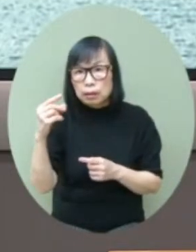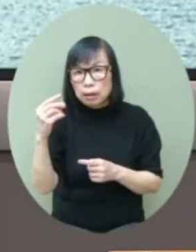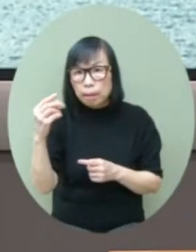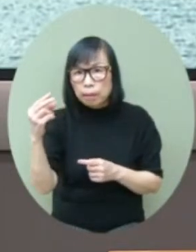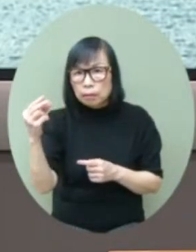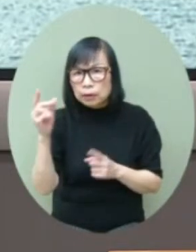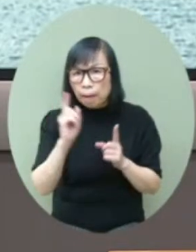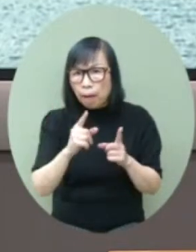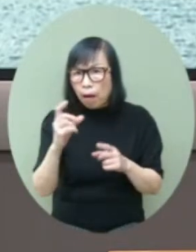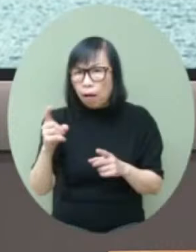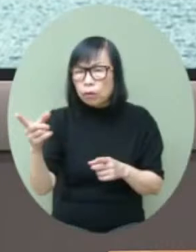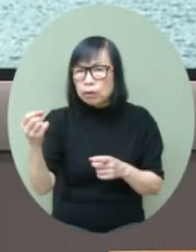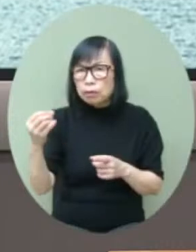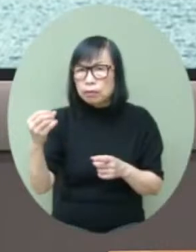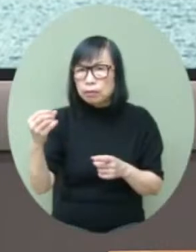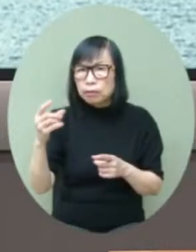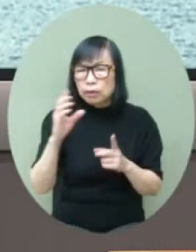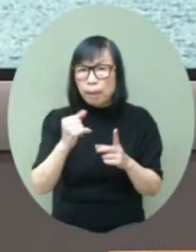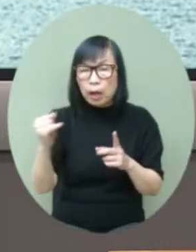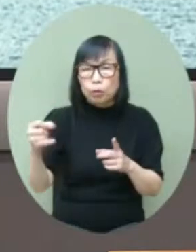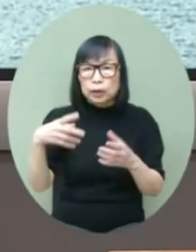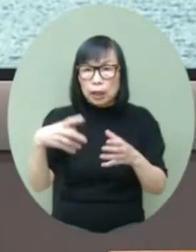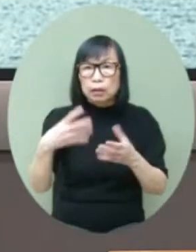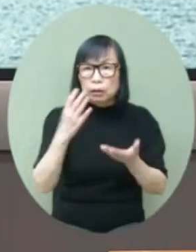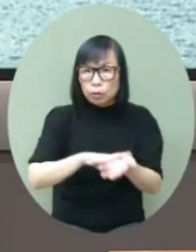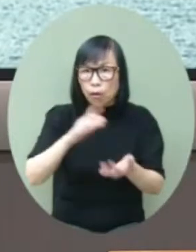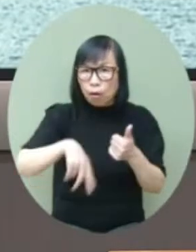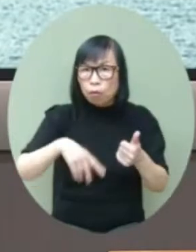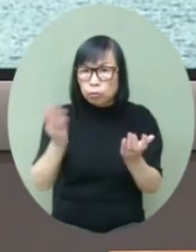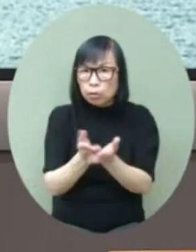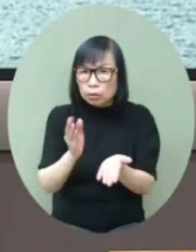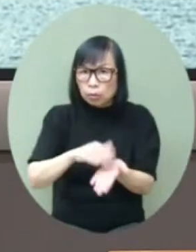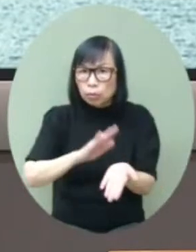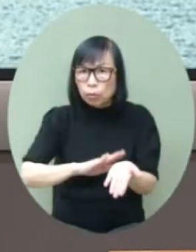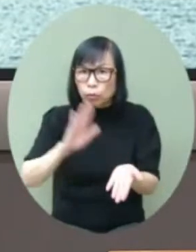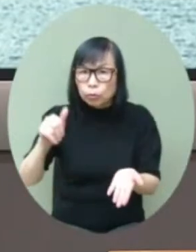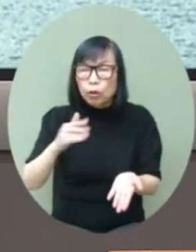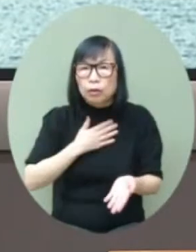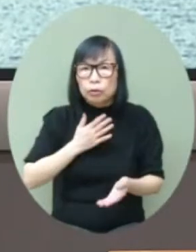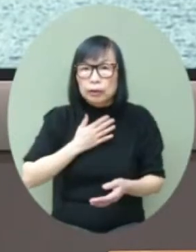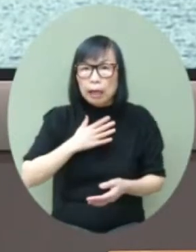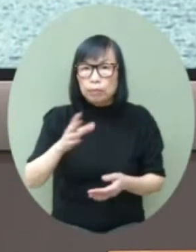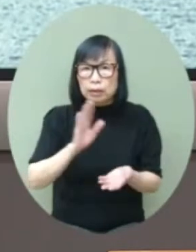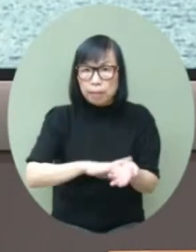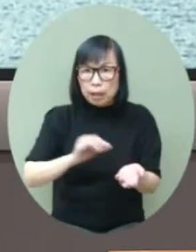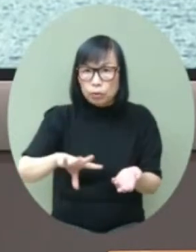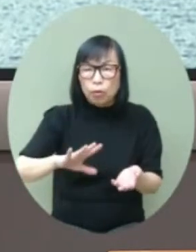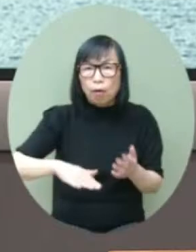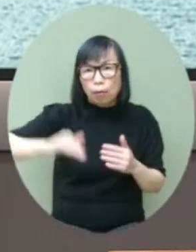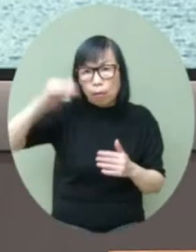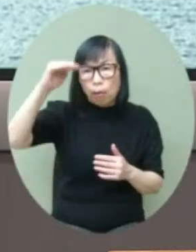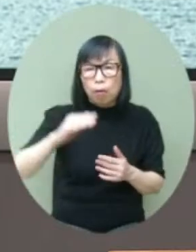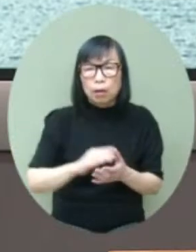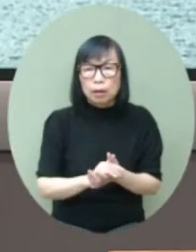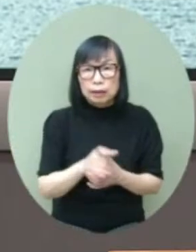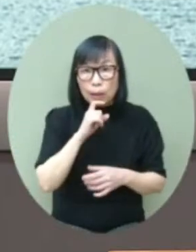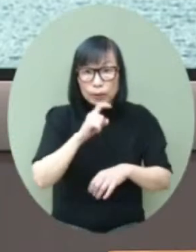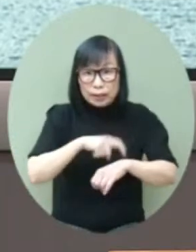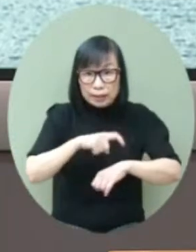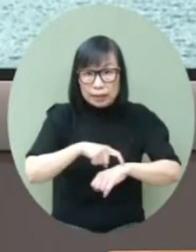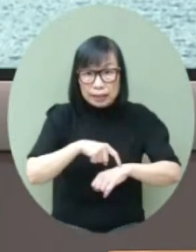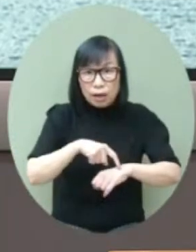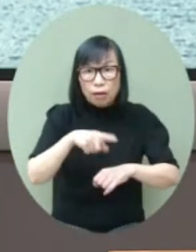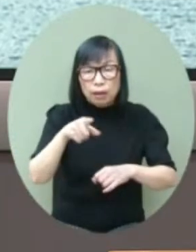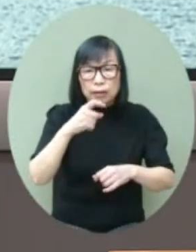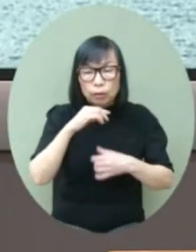160, 170 people at the party. We will ascertain whether there are any positive cases. The CT value